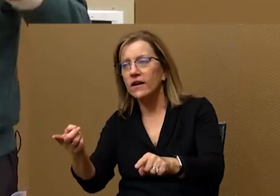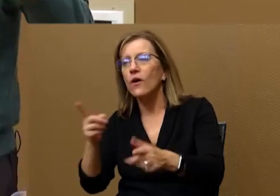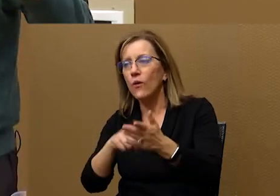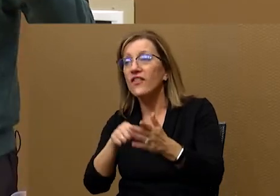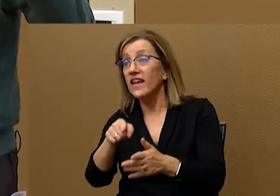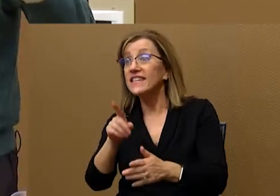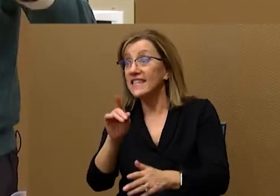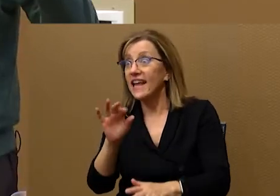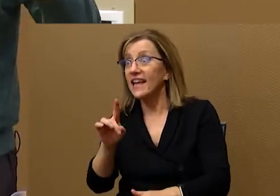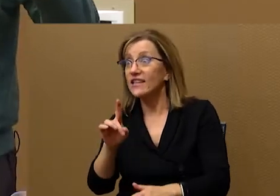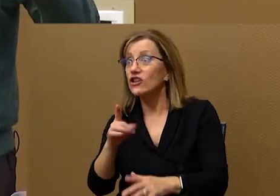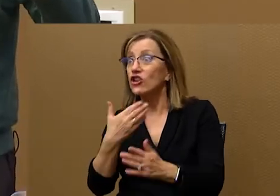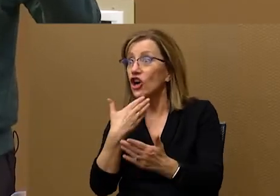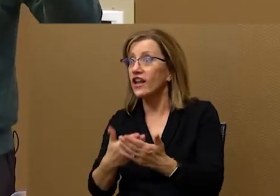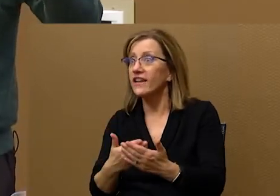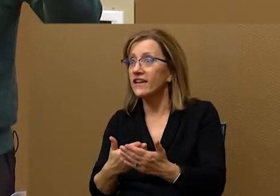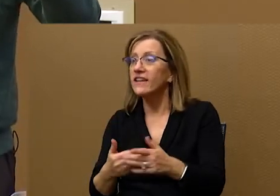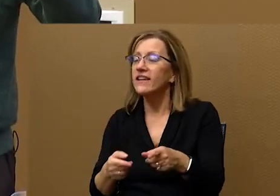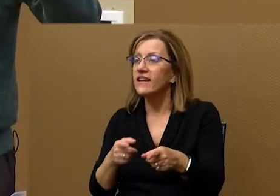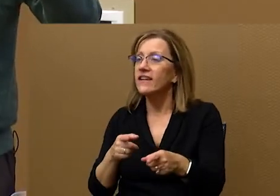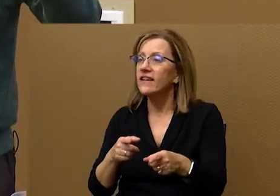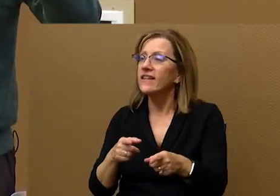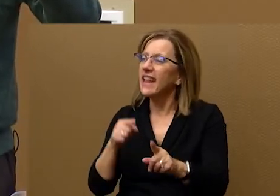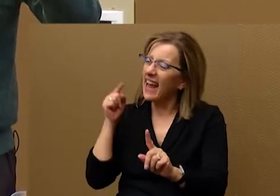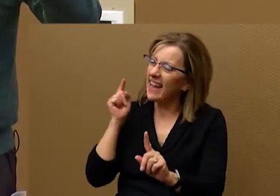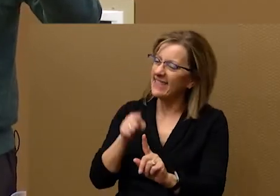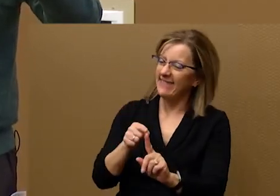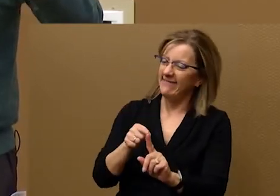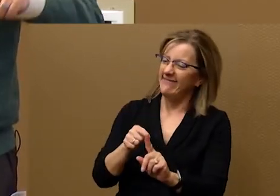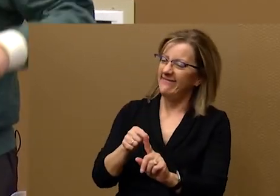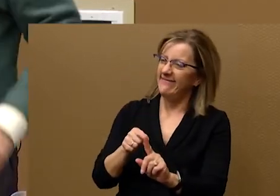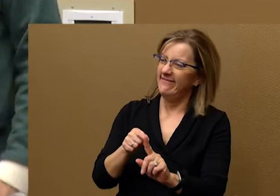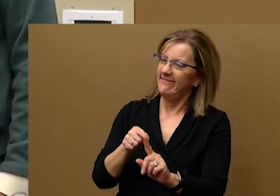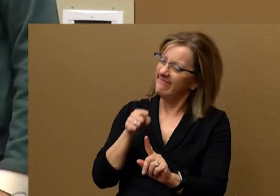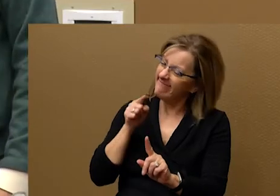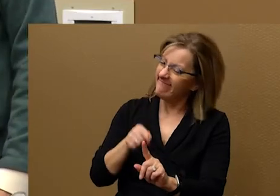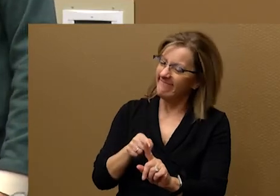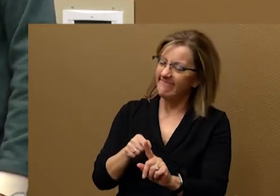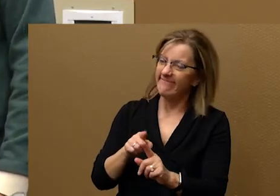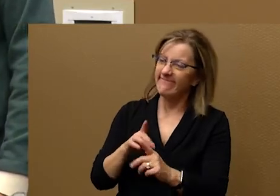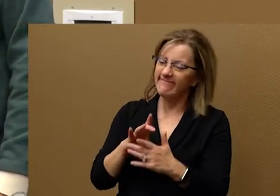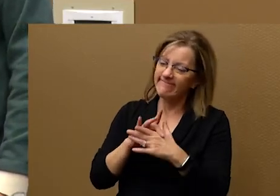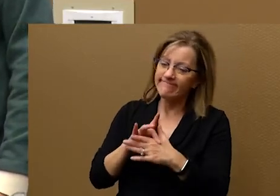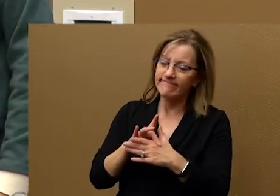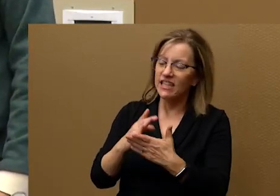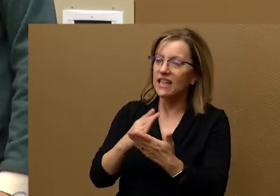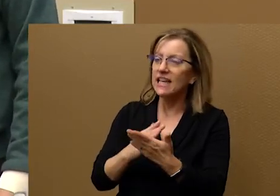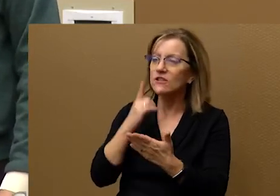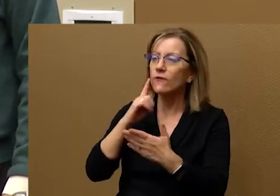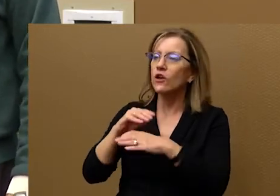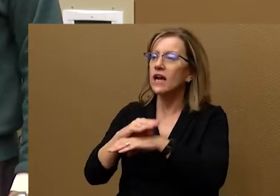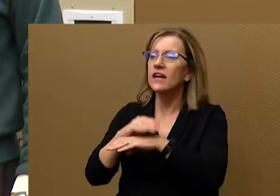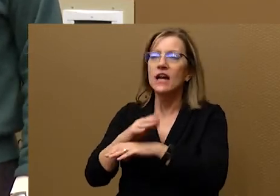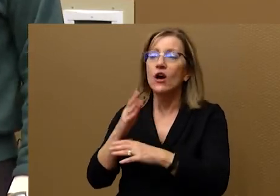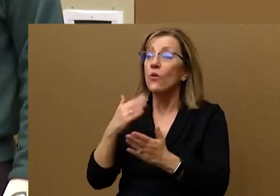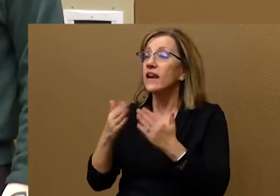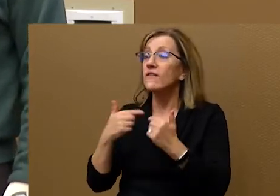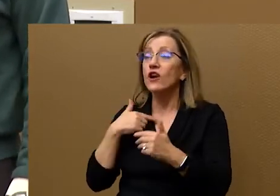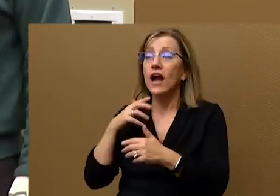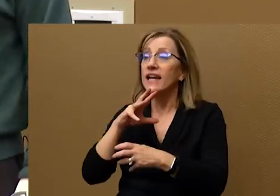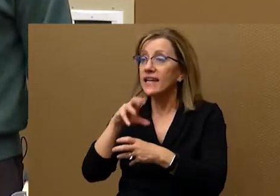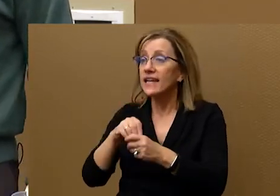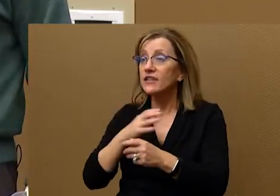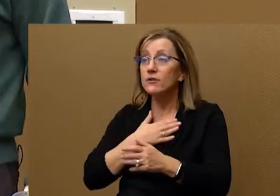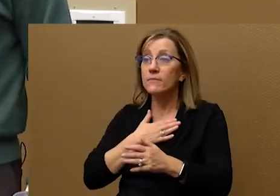There's a core lesson in counseling. And I think about this with everyone I'm working with. Whenever I get into